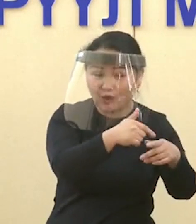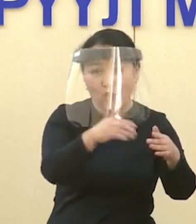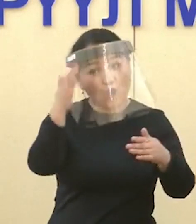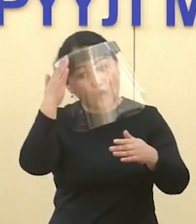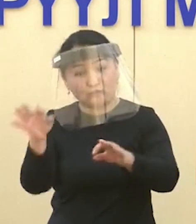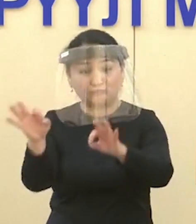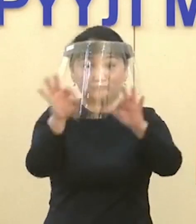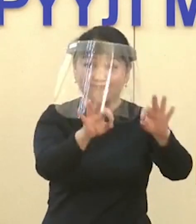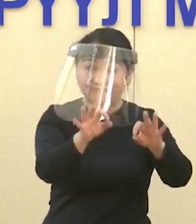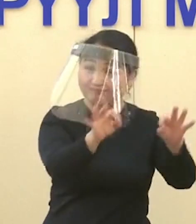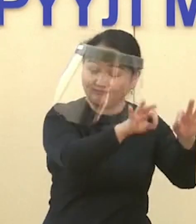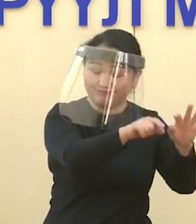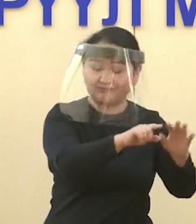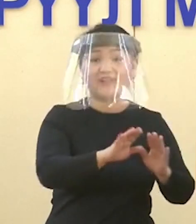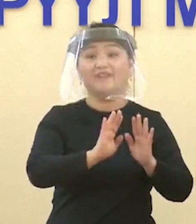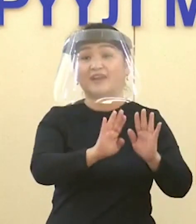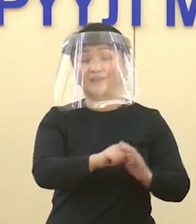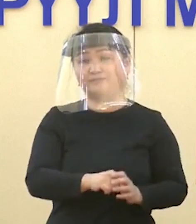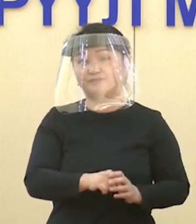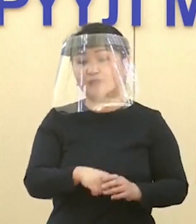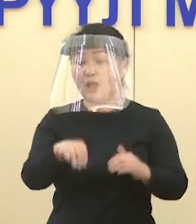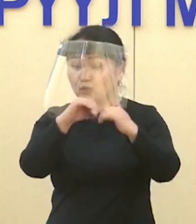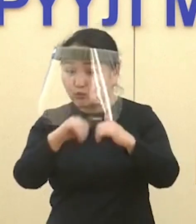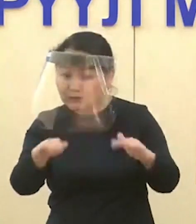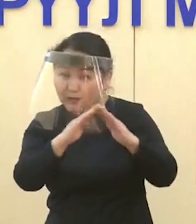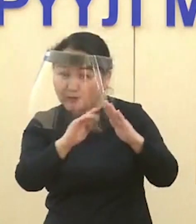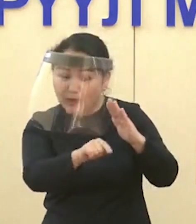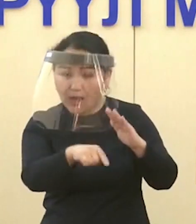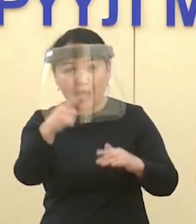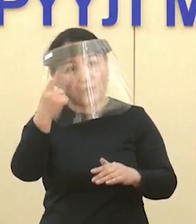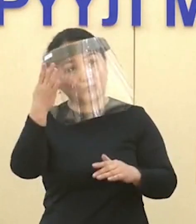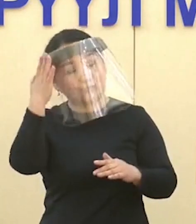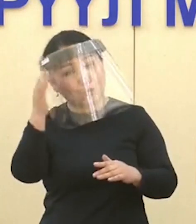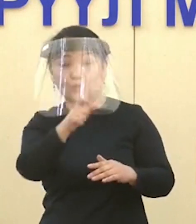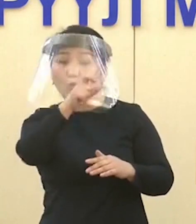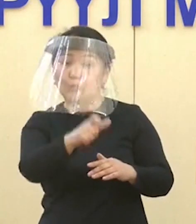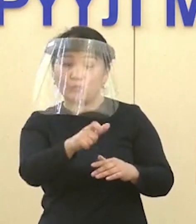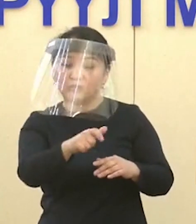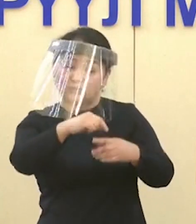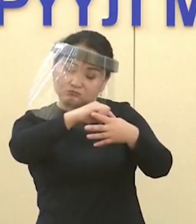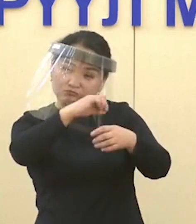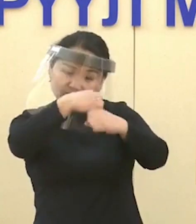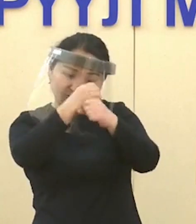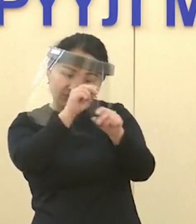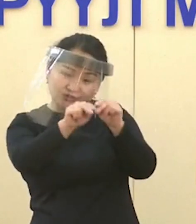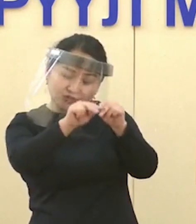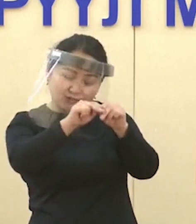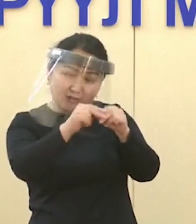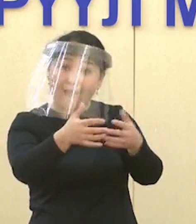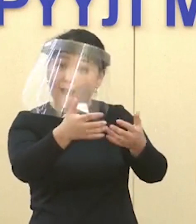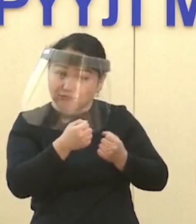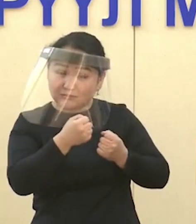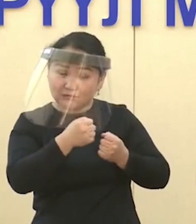11th tested positive. The patients, except one, was under isolation at the center in Ulaanbaatar, separate from one